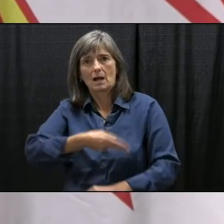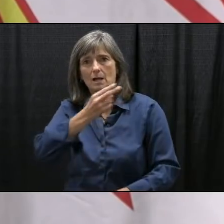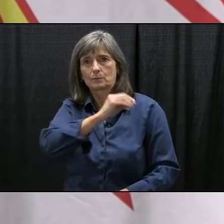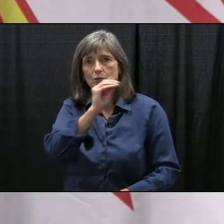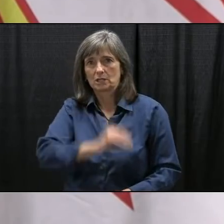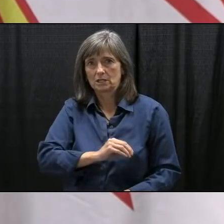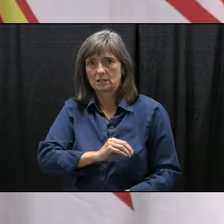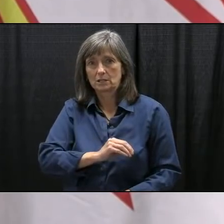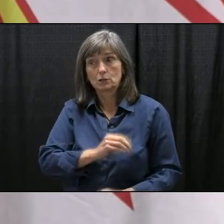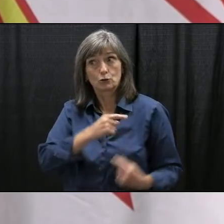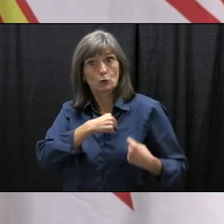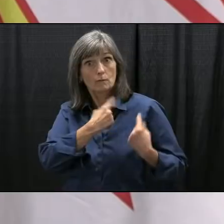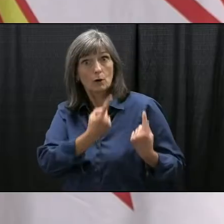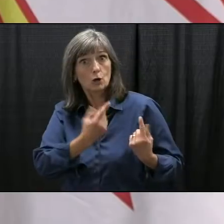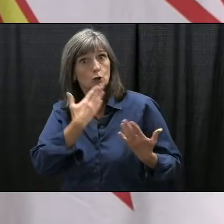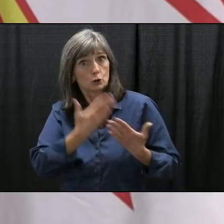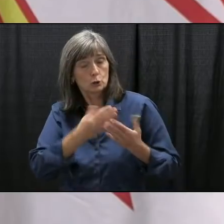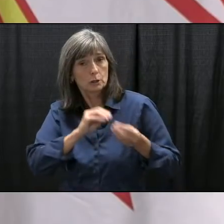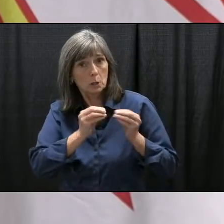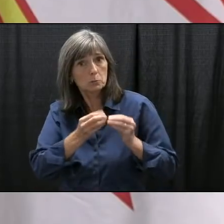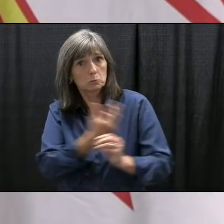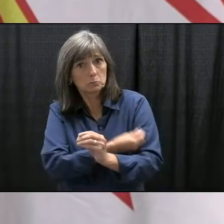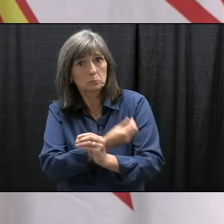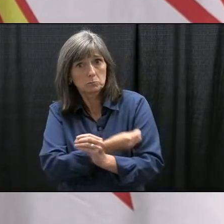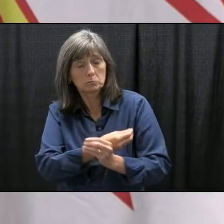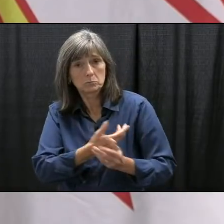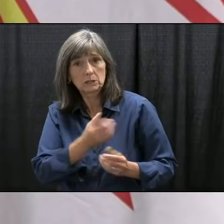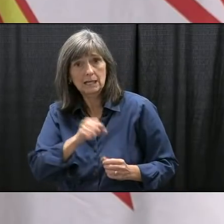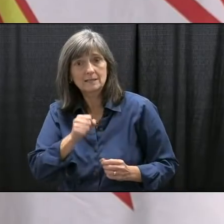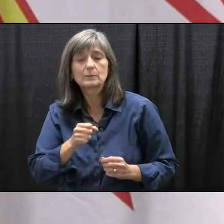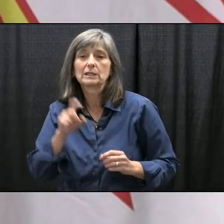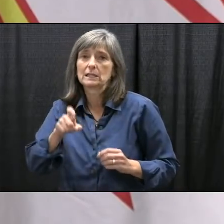the tremendous success we've had to date.